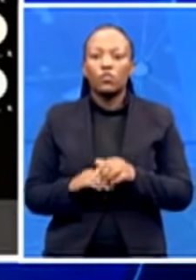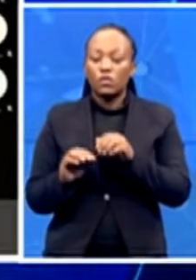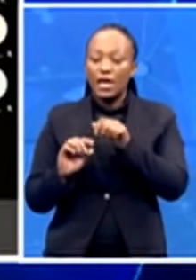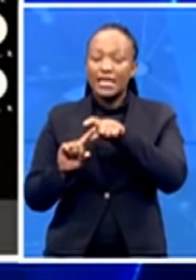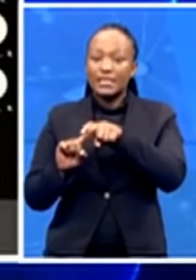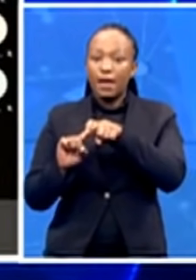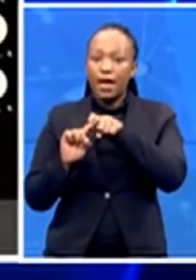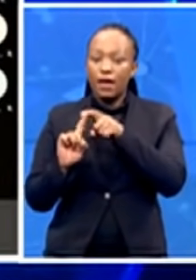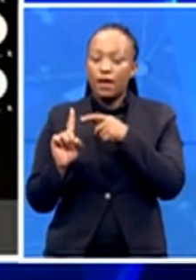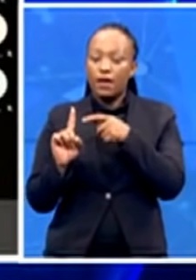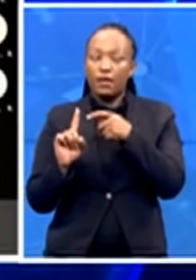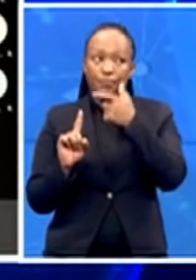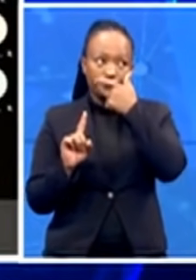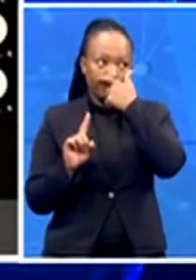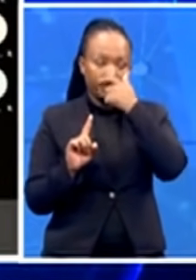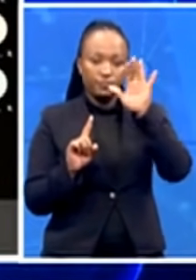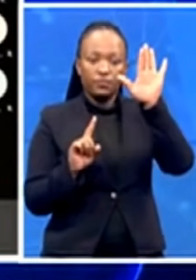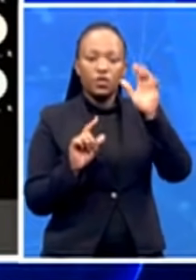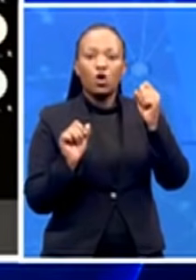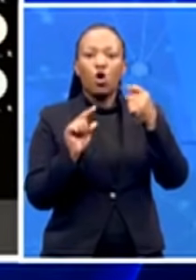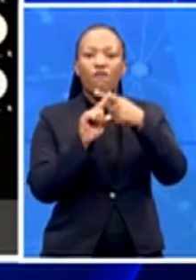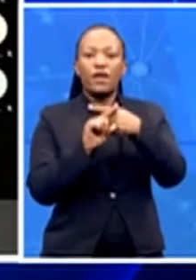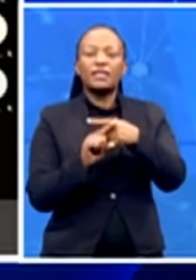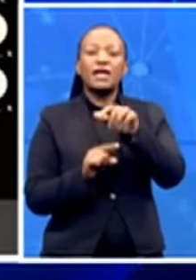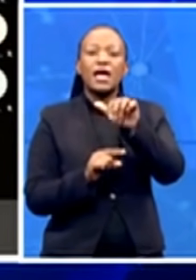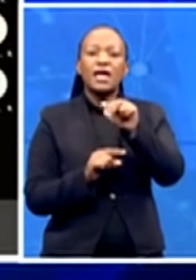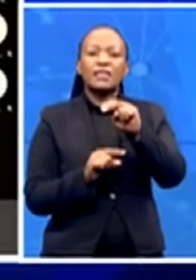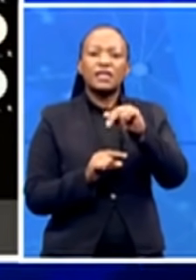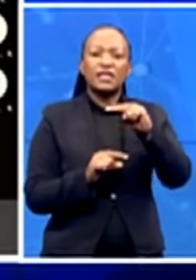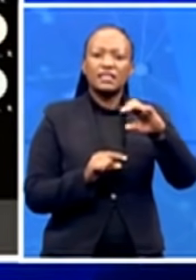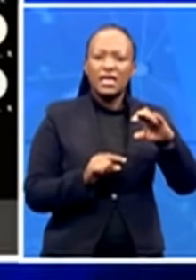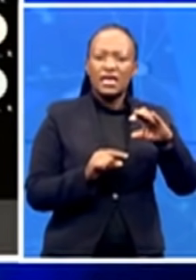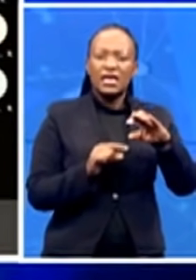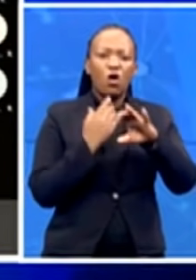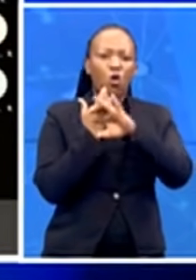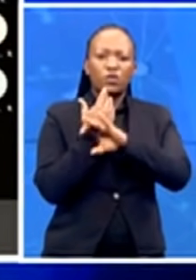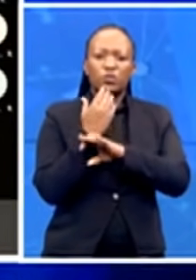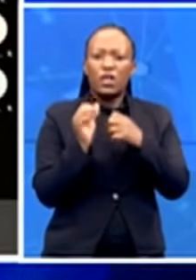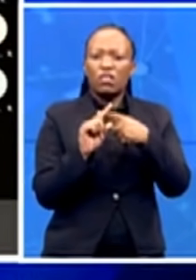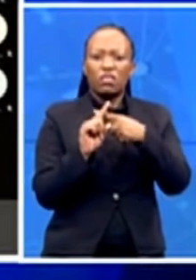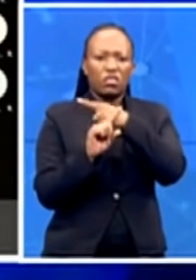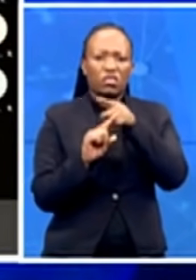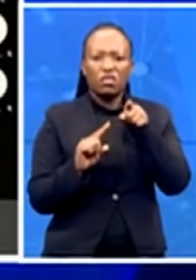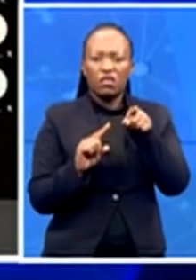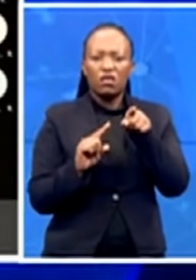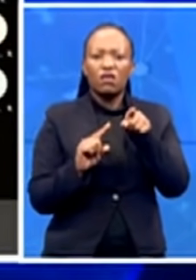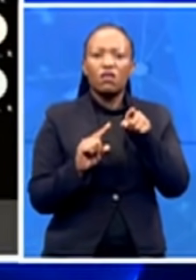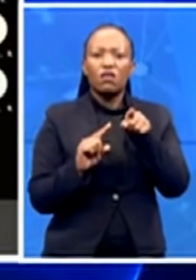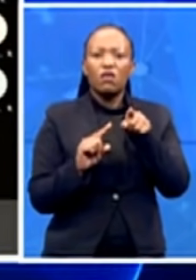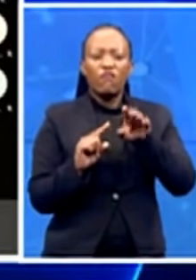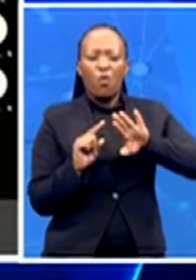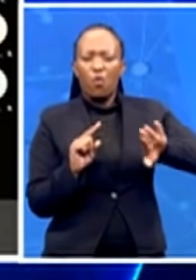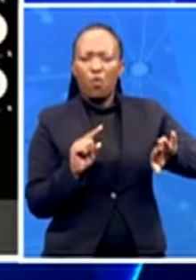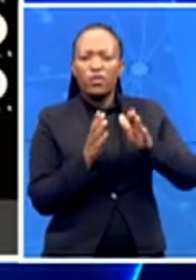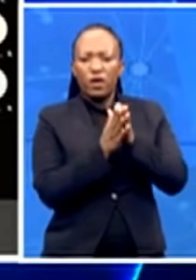with the ANC's constitution, there is no basis to grant relief, setting aside the request to withdraw and